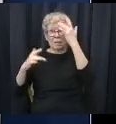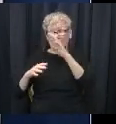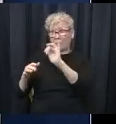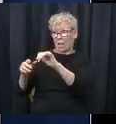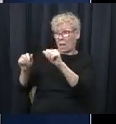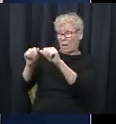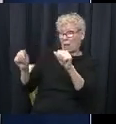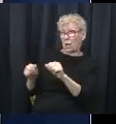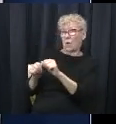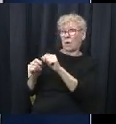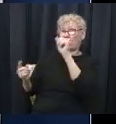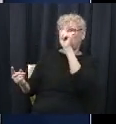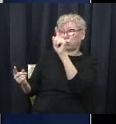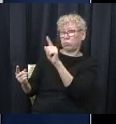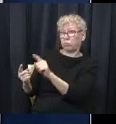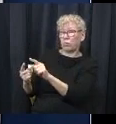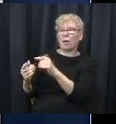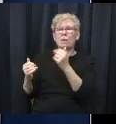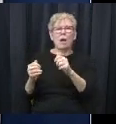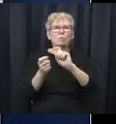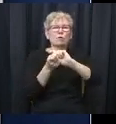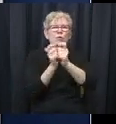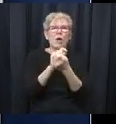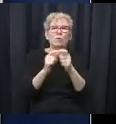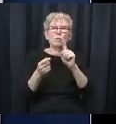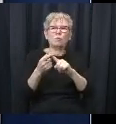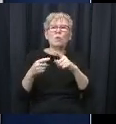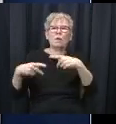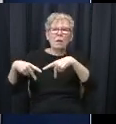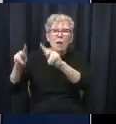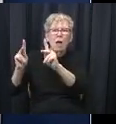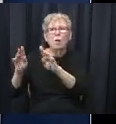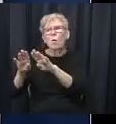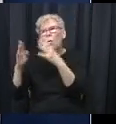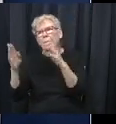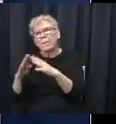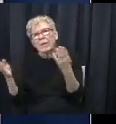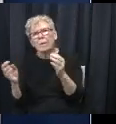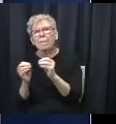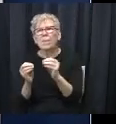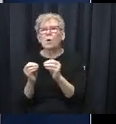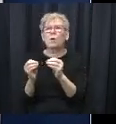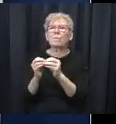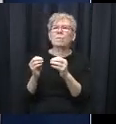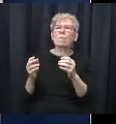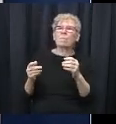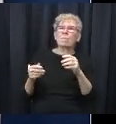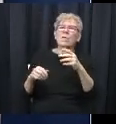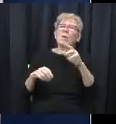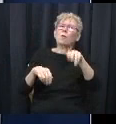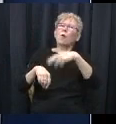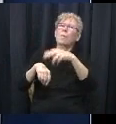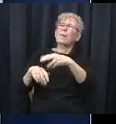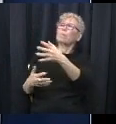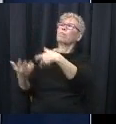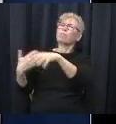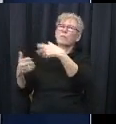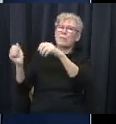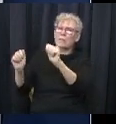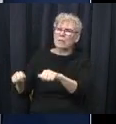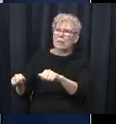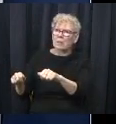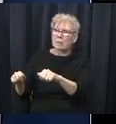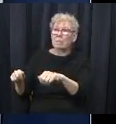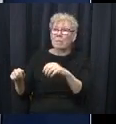ability to engage in closer to normal interactions in the final months of the pandemic. And conversely, when counties see a spike, they need to get